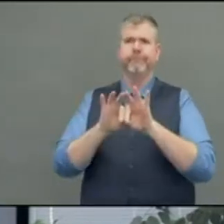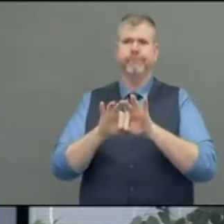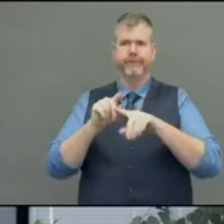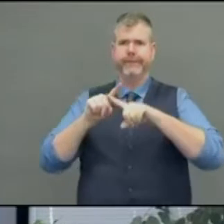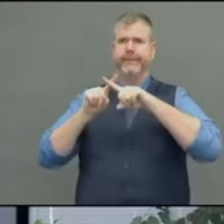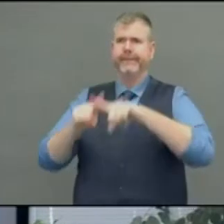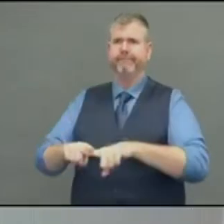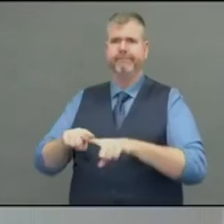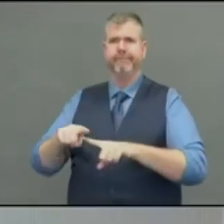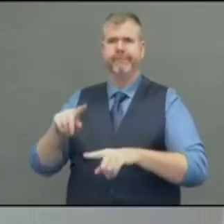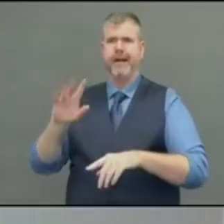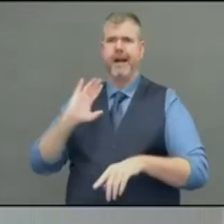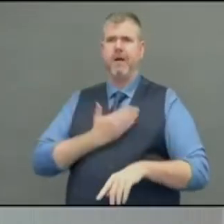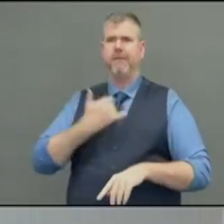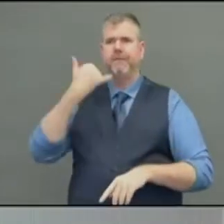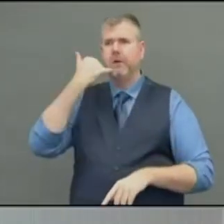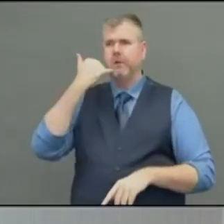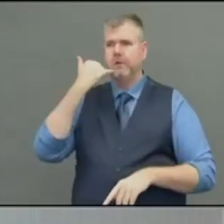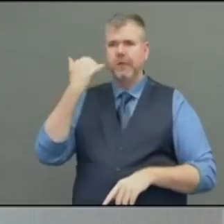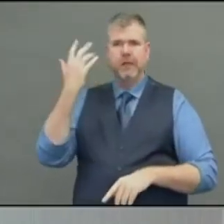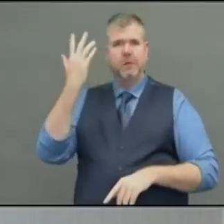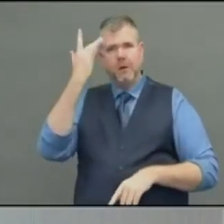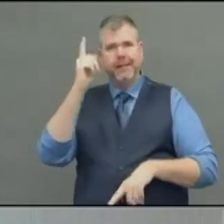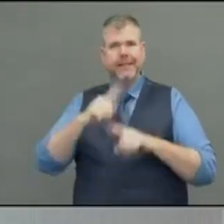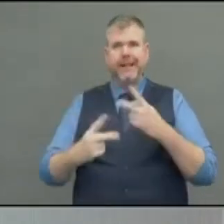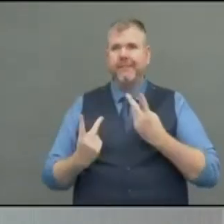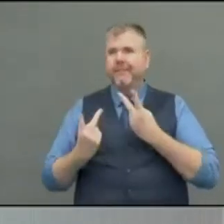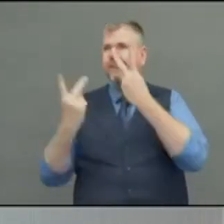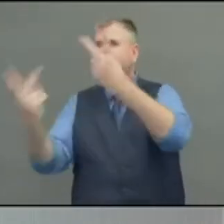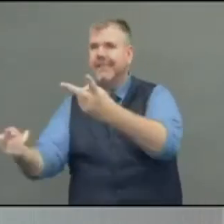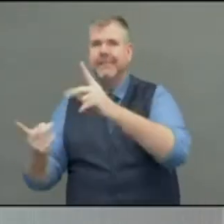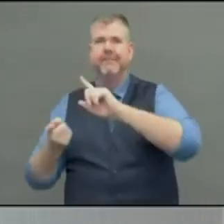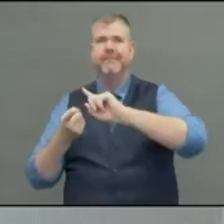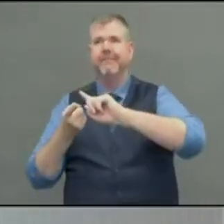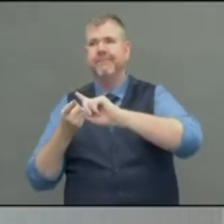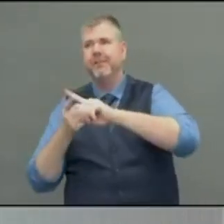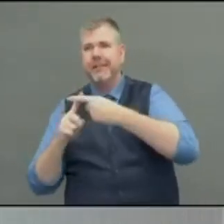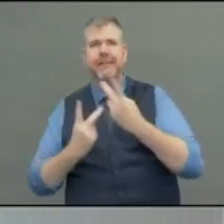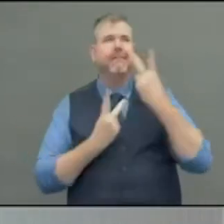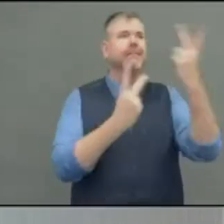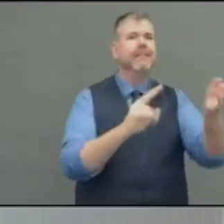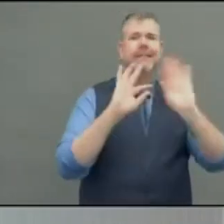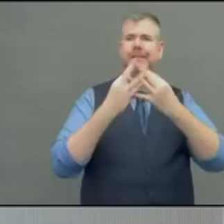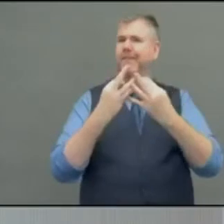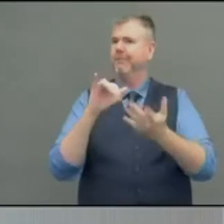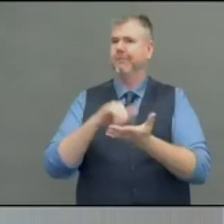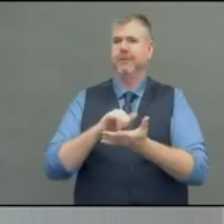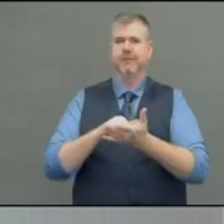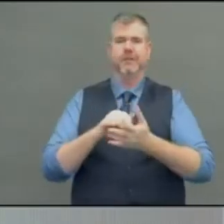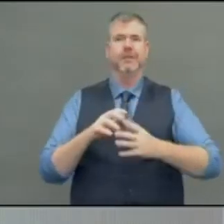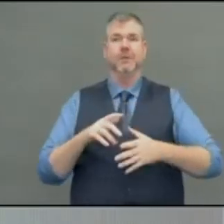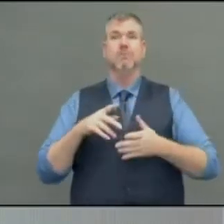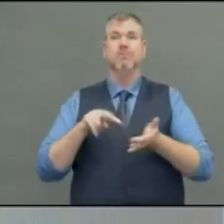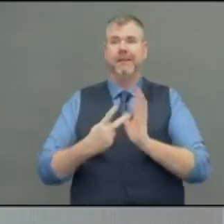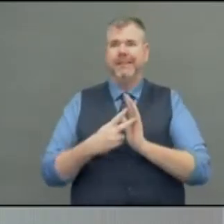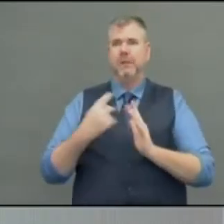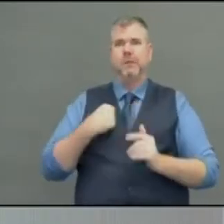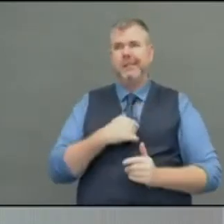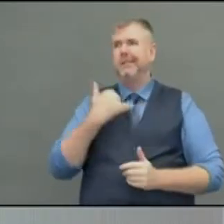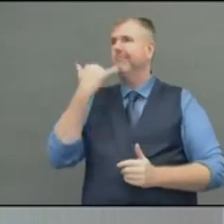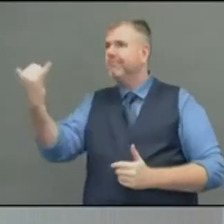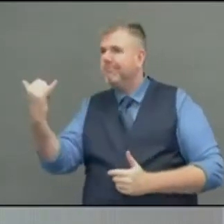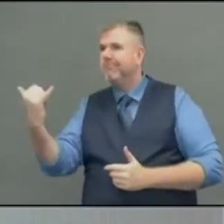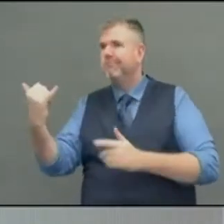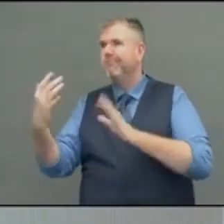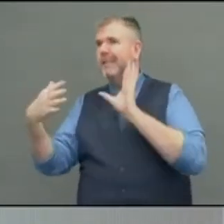we can't go out and visit family, or we prefer to do everything over the phone as much as possible. And so if you